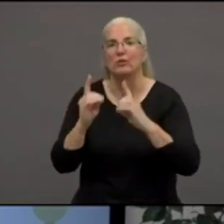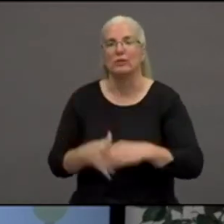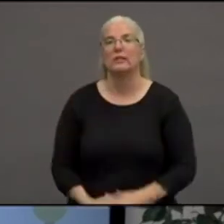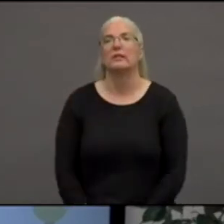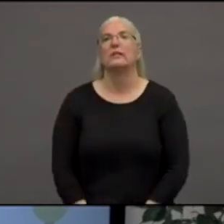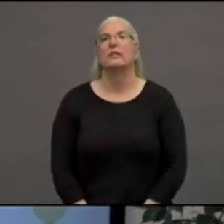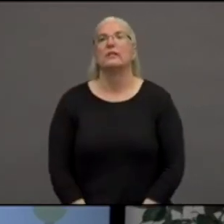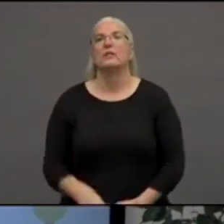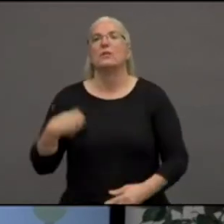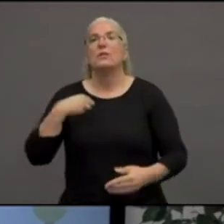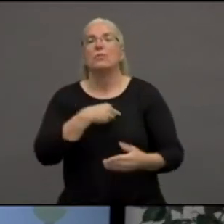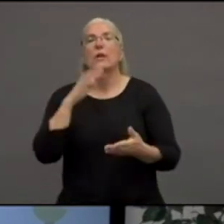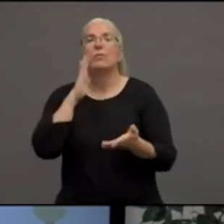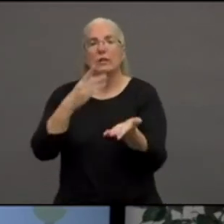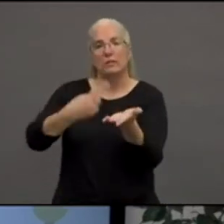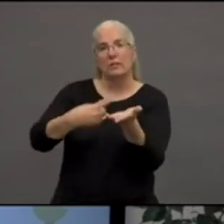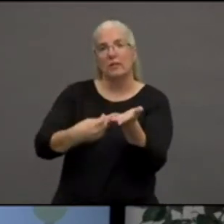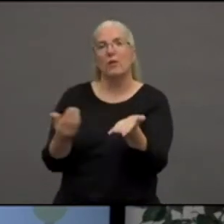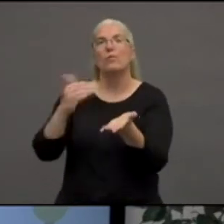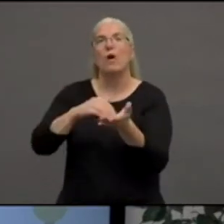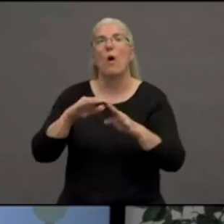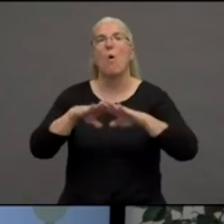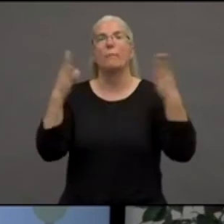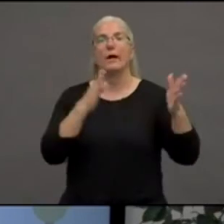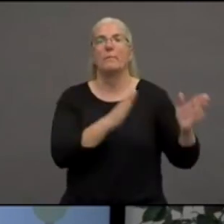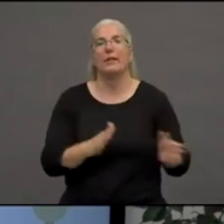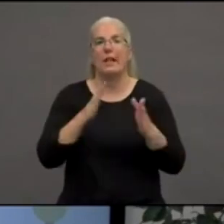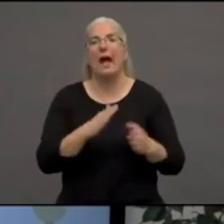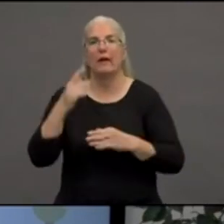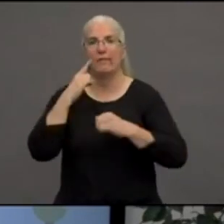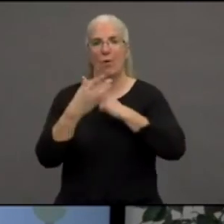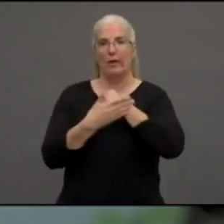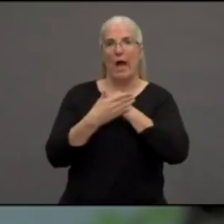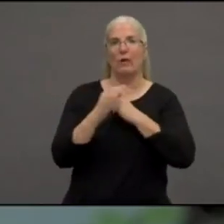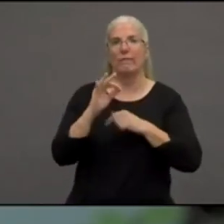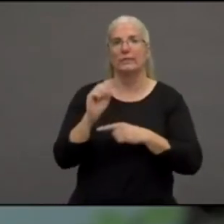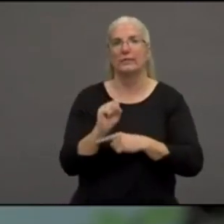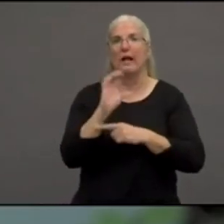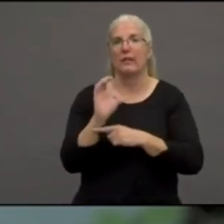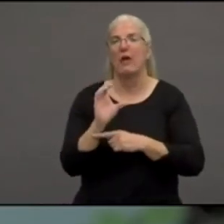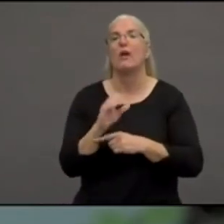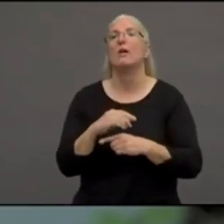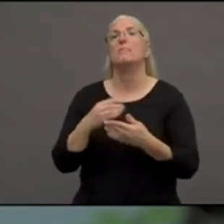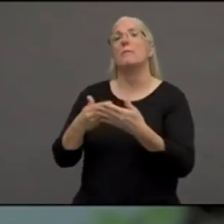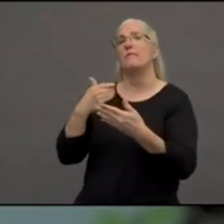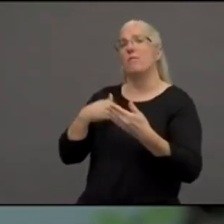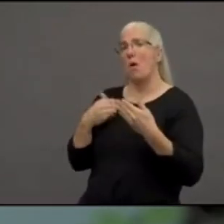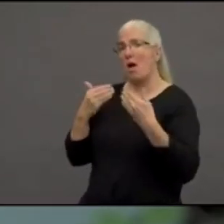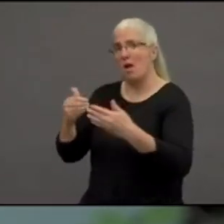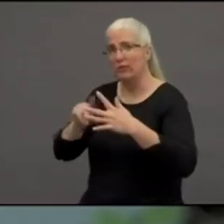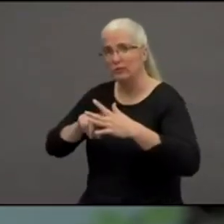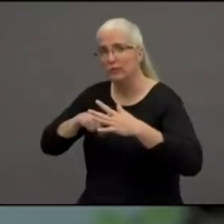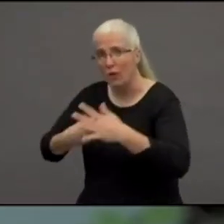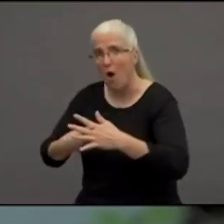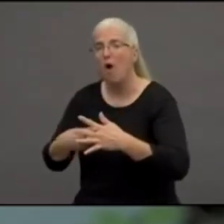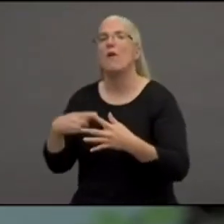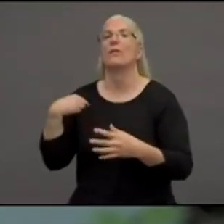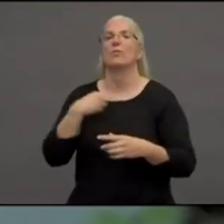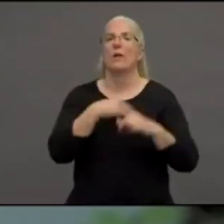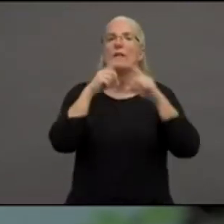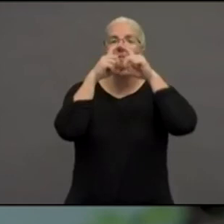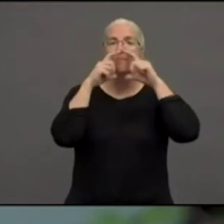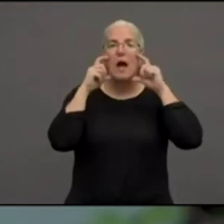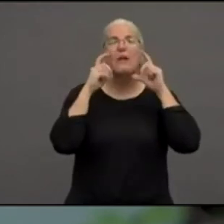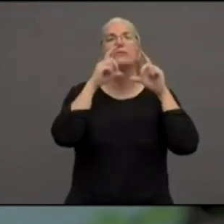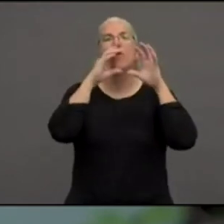plans of schools here in the county. But first, I want to let you know that prior to this segment, we have removed our face coverings, so